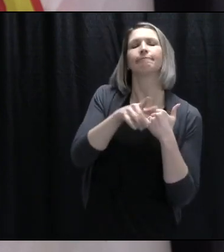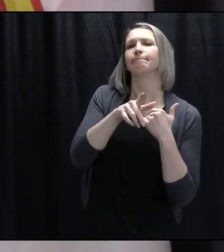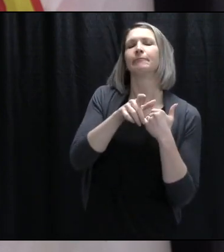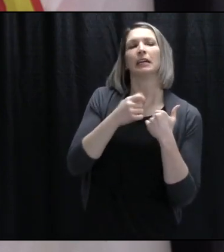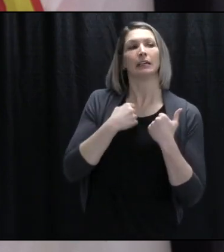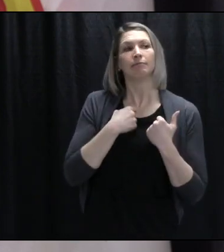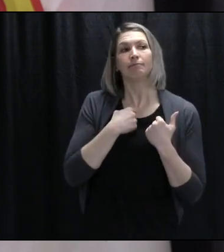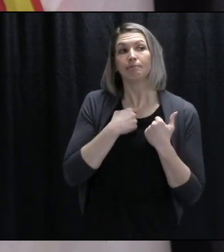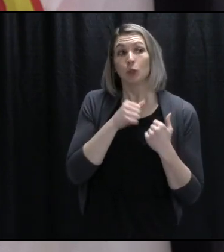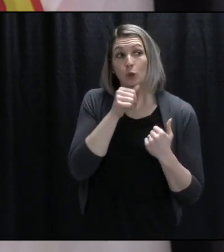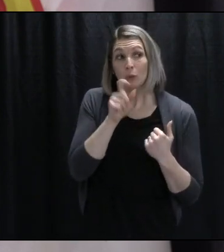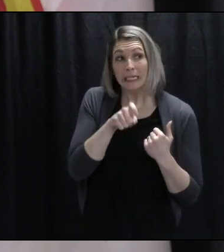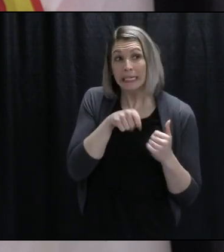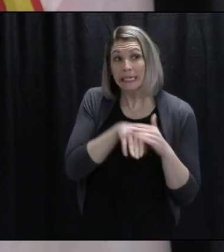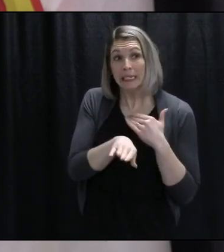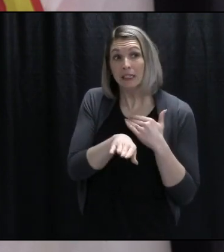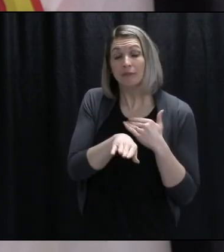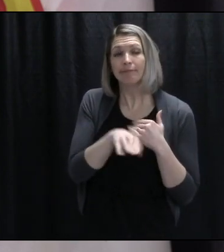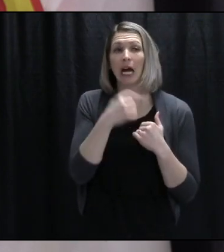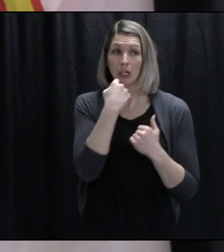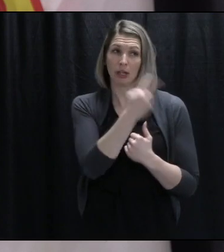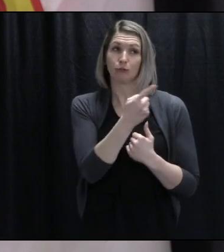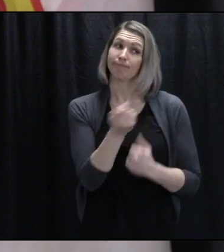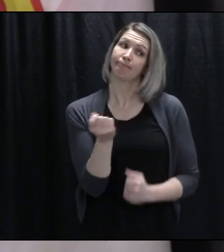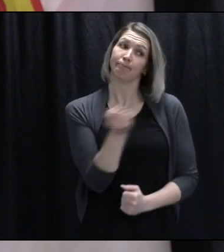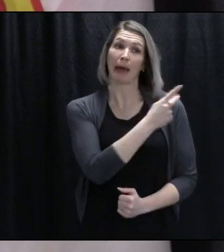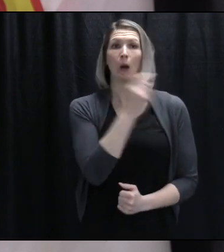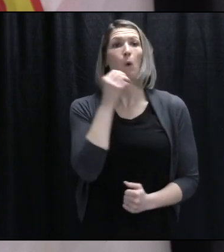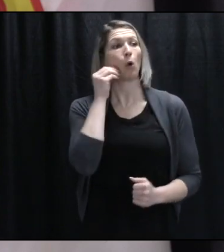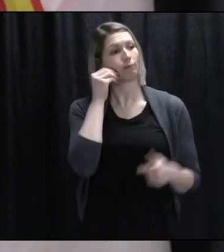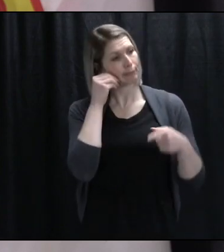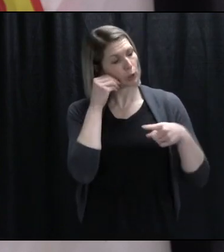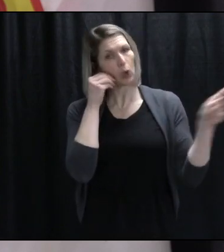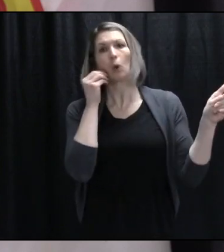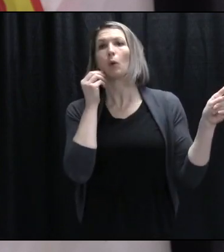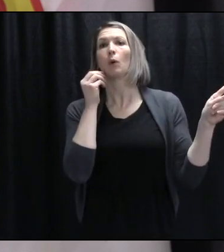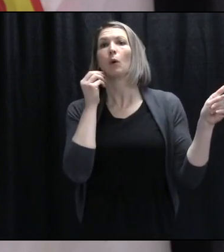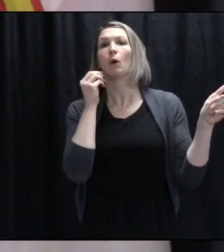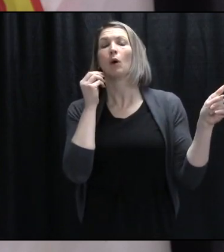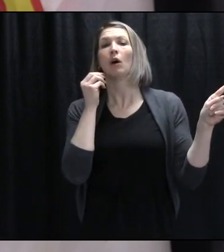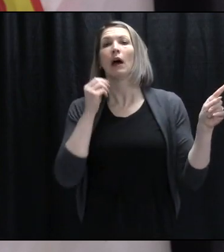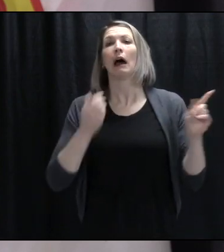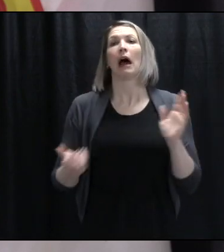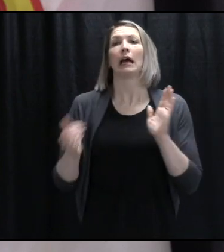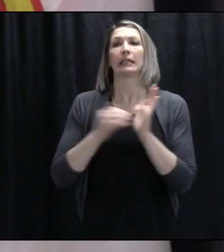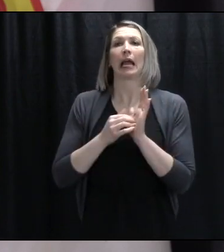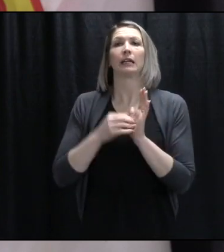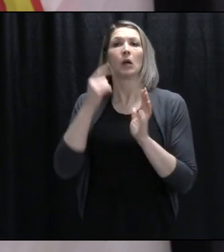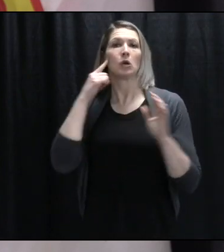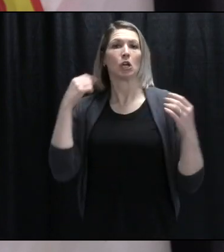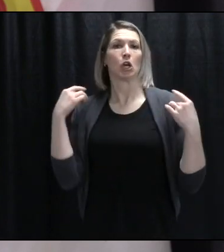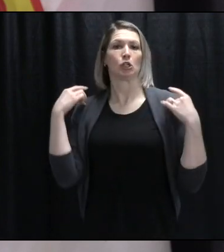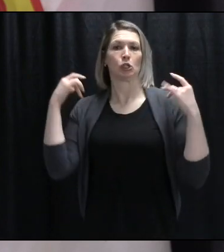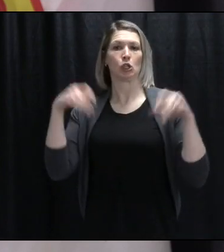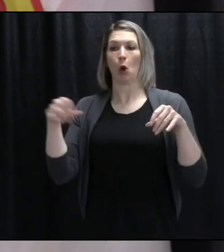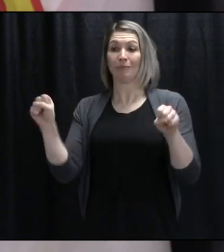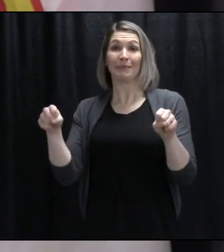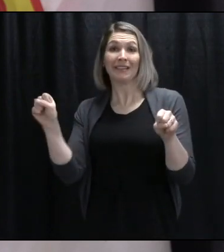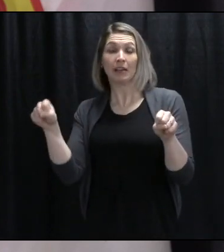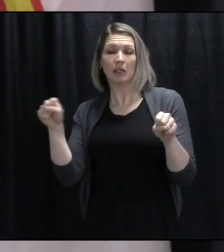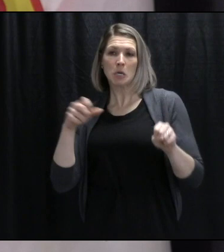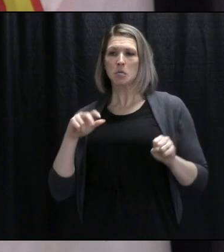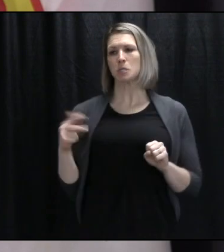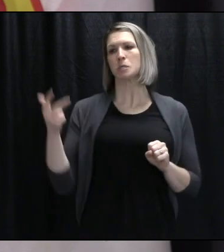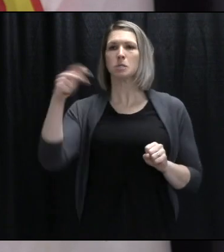markings, trail markings, and that is to ensure public safety. So do not travel unless it's completely